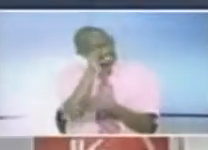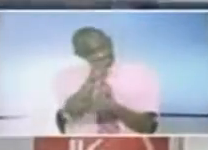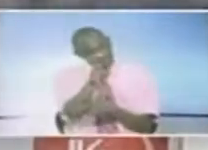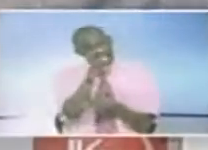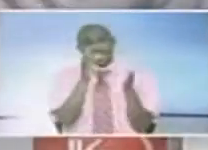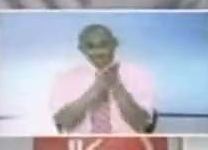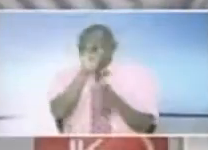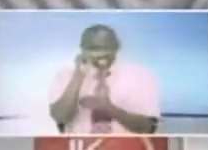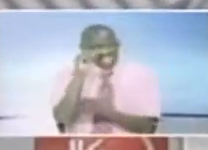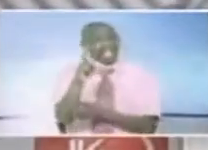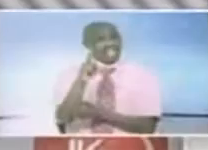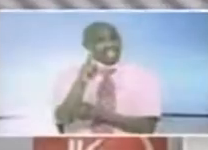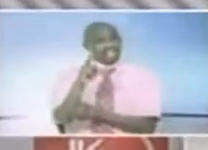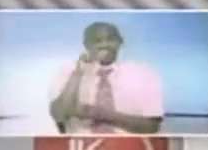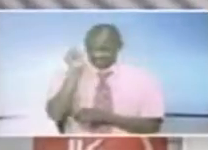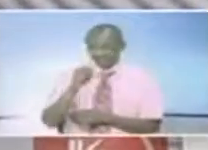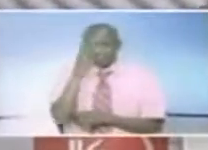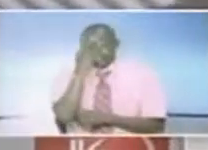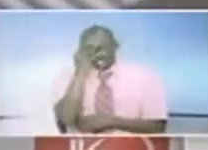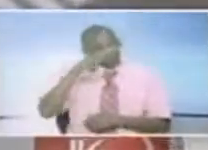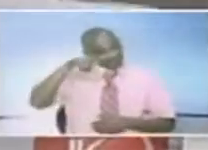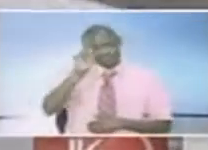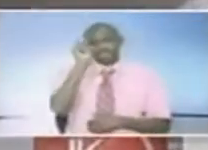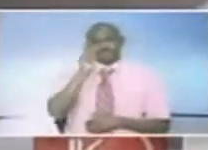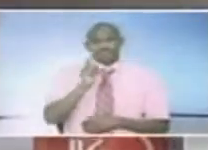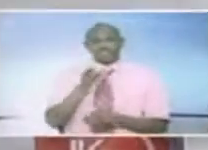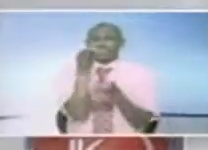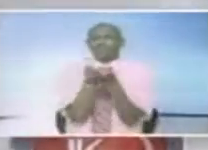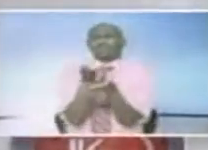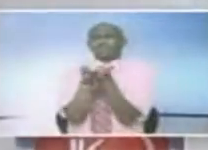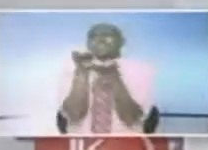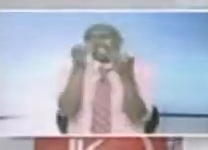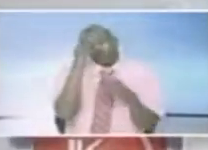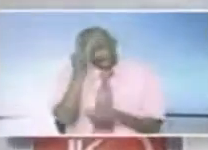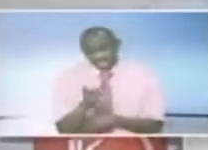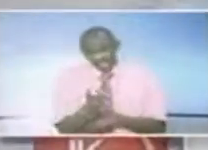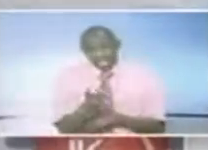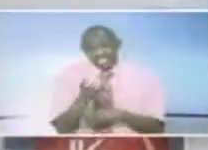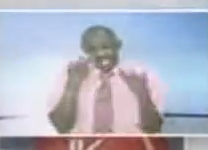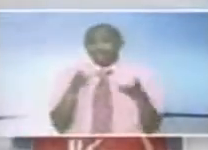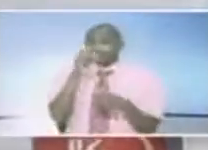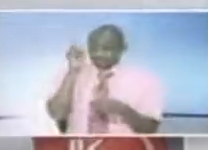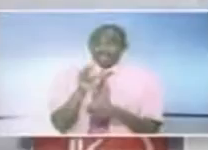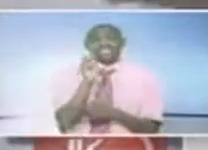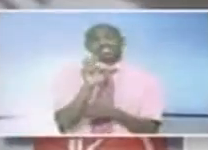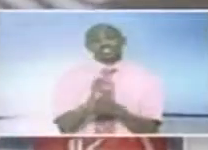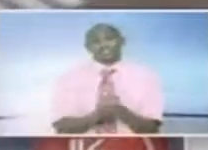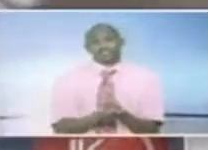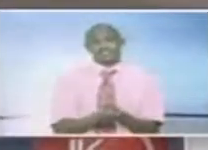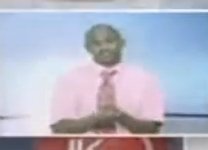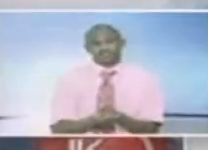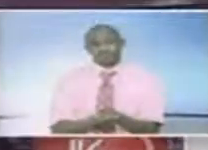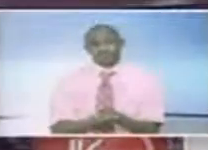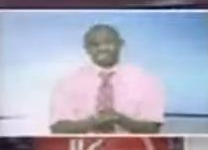on JKL should be ashamed. Modern day Picasso, right there. Caleb is such